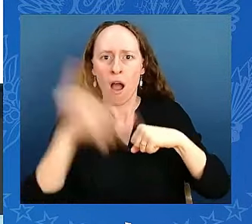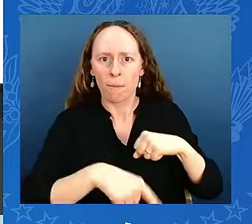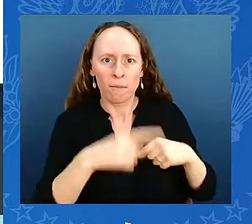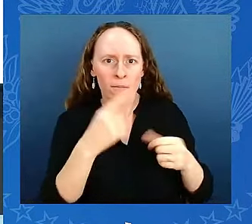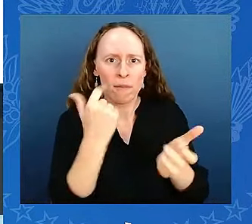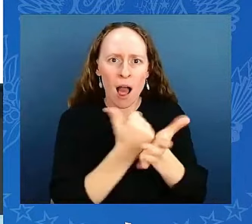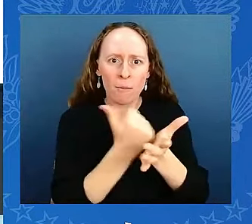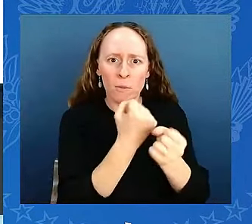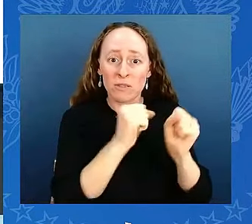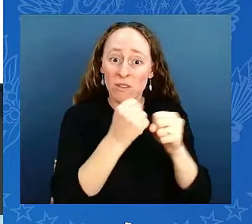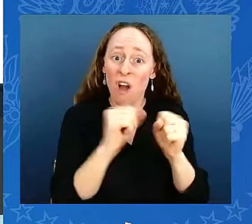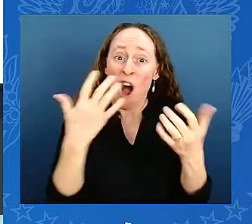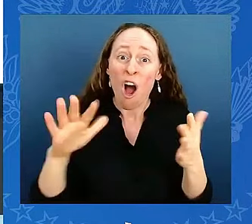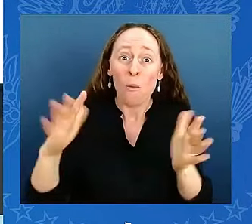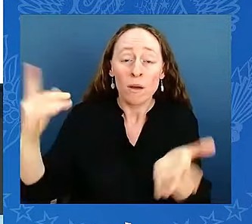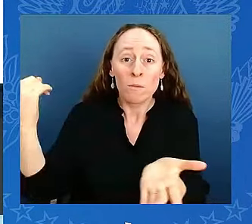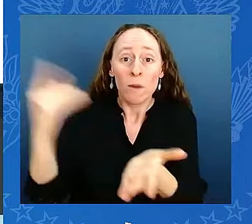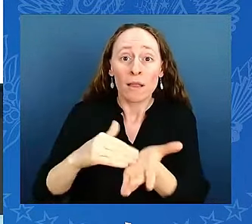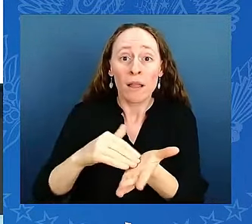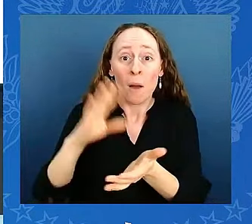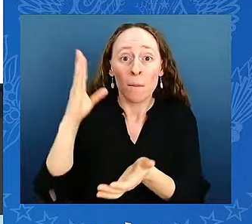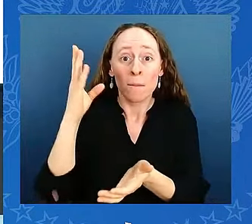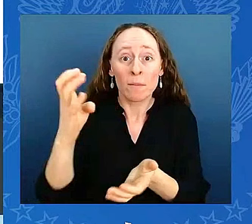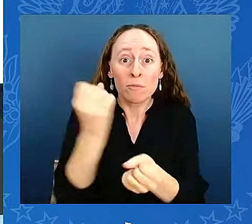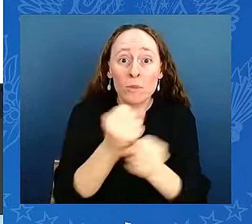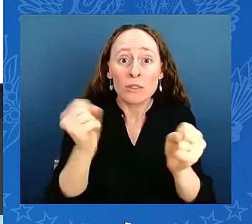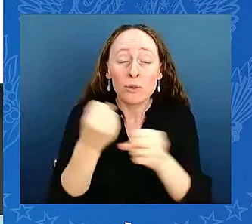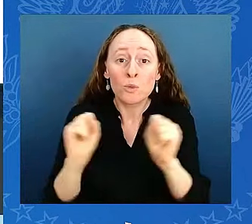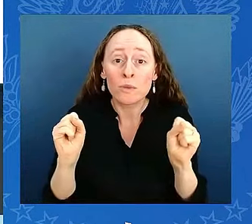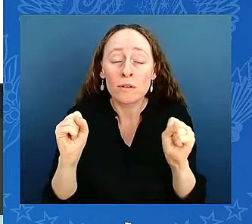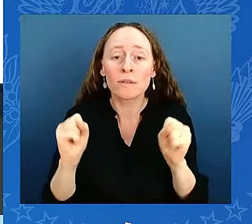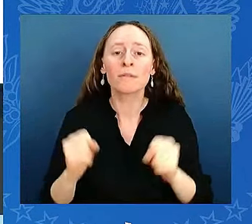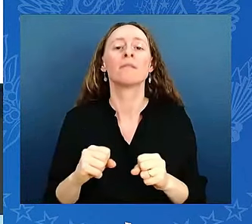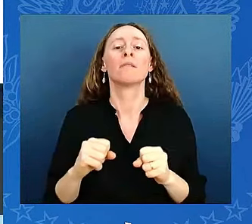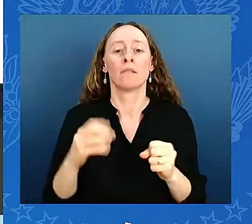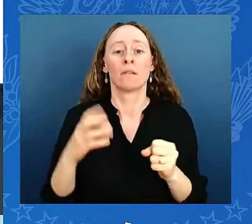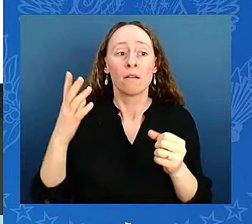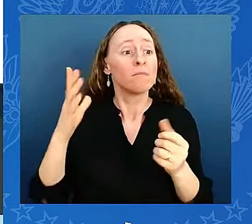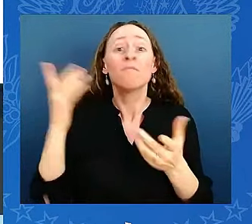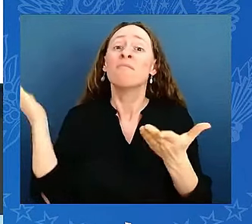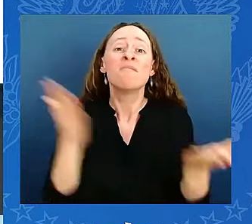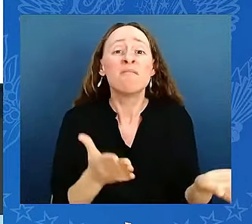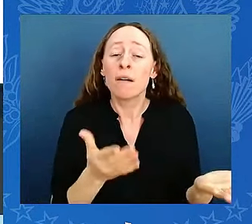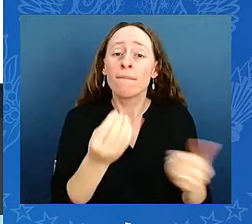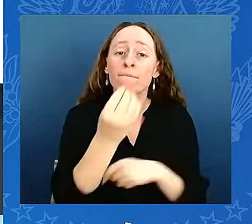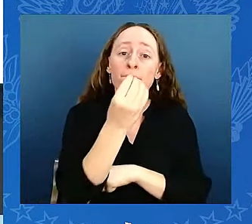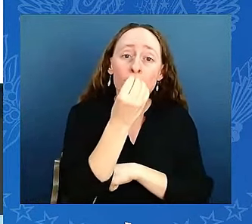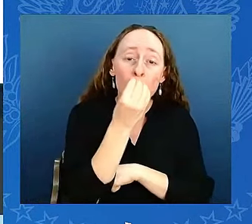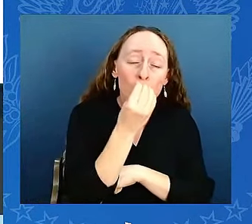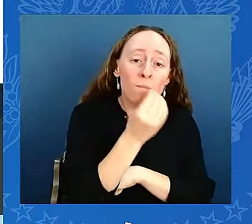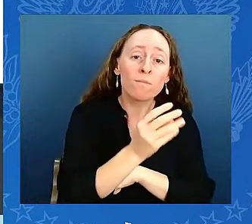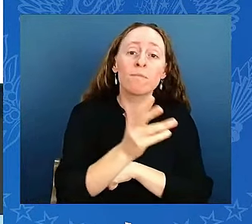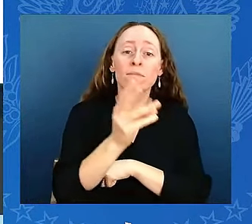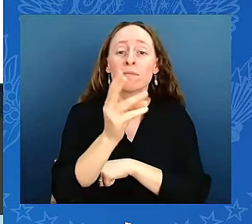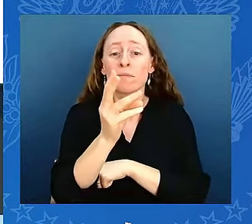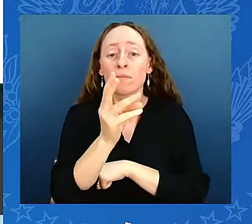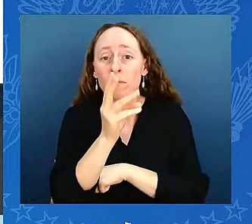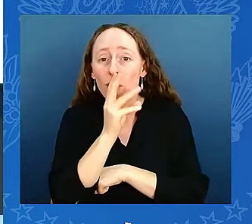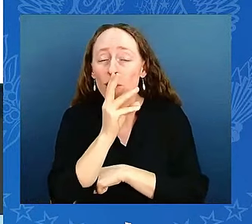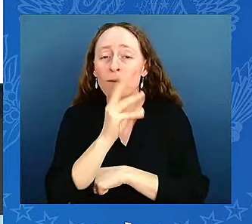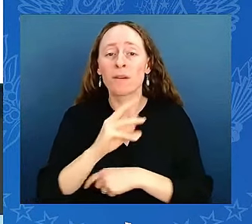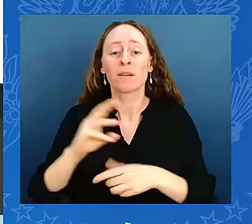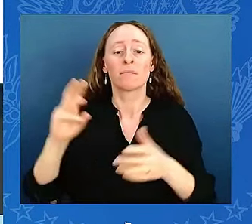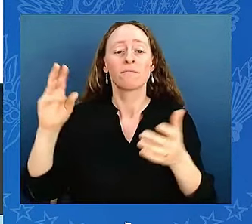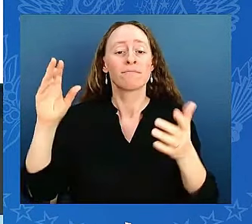far, and they are deploying food and water and other supplies, many thousands